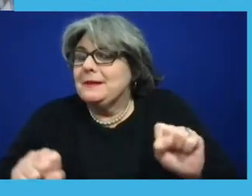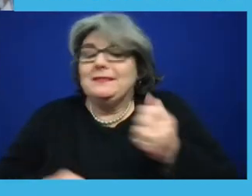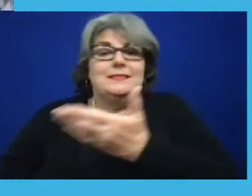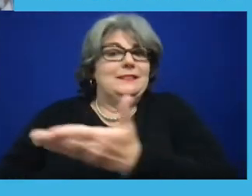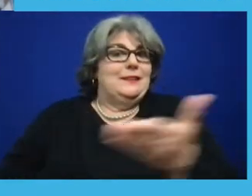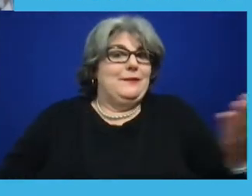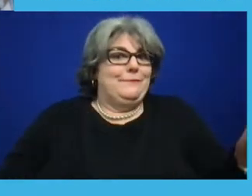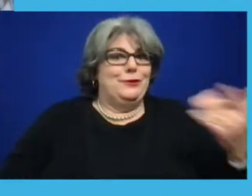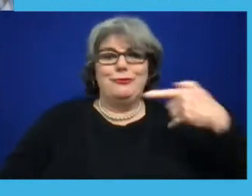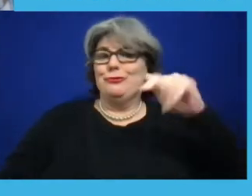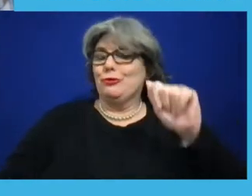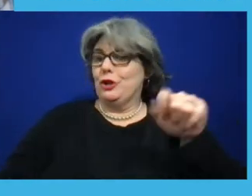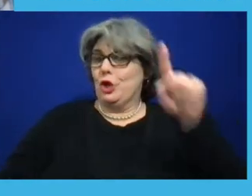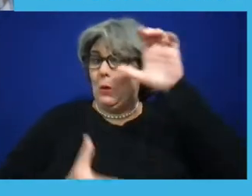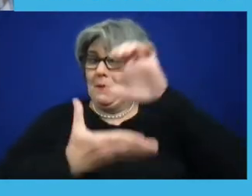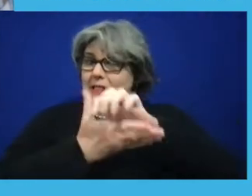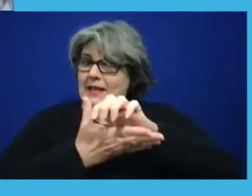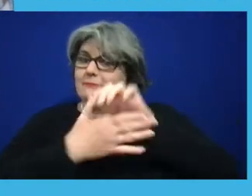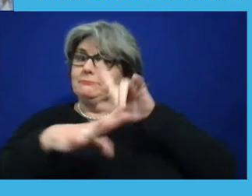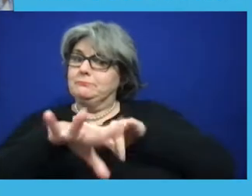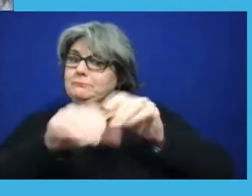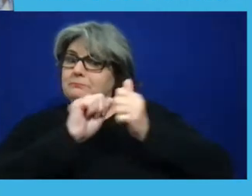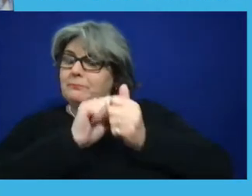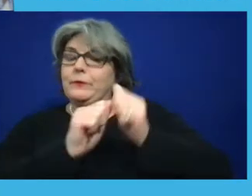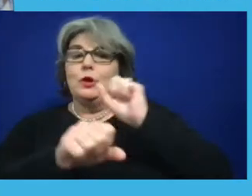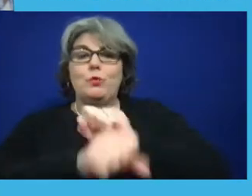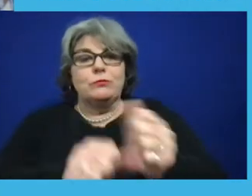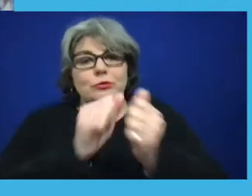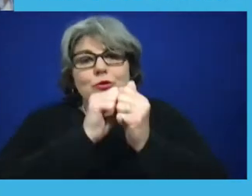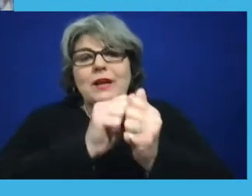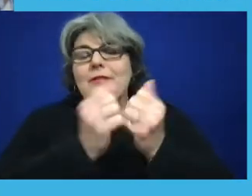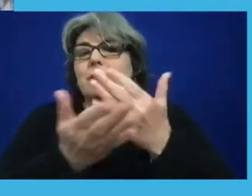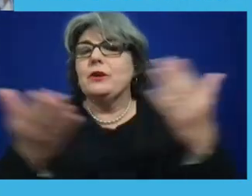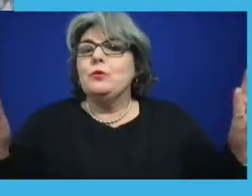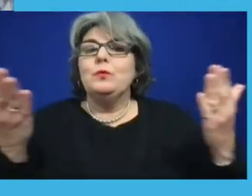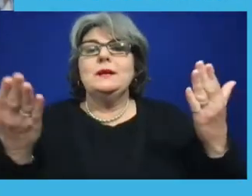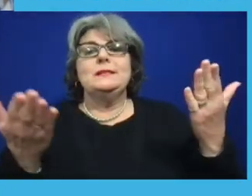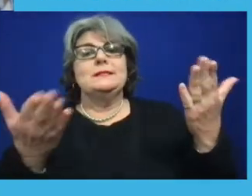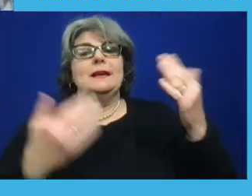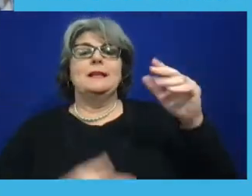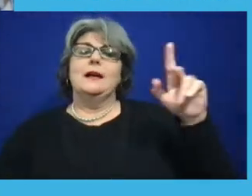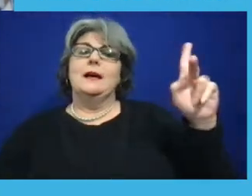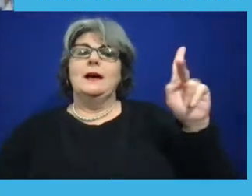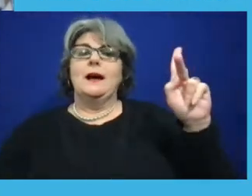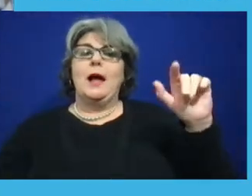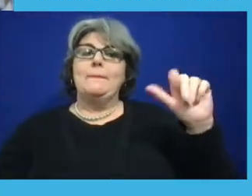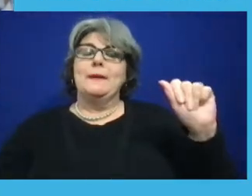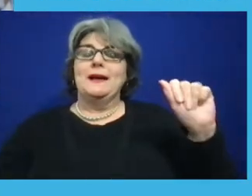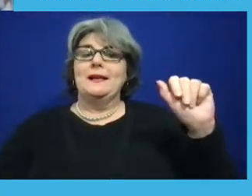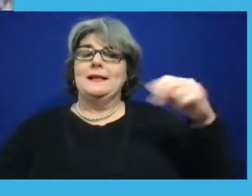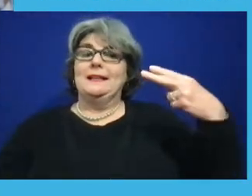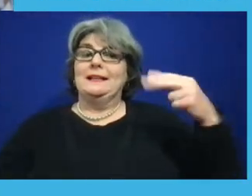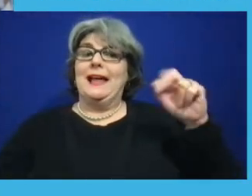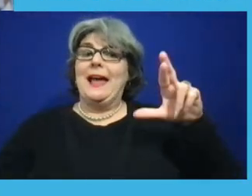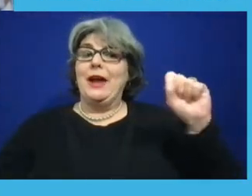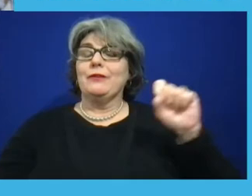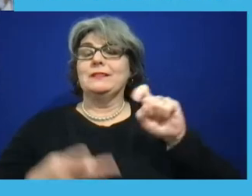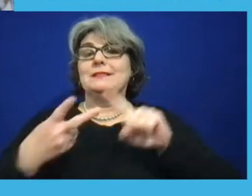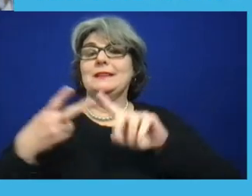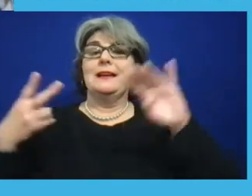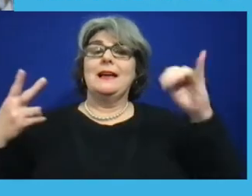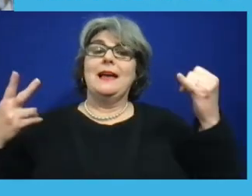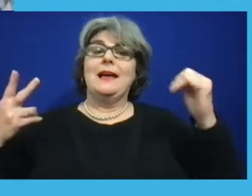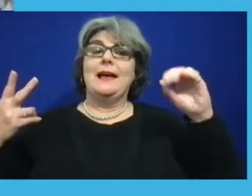I spent the past 4 years believing in the possibility of Georgia. And because you believed with me, because you worked with me, we